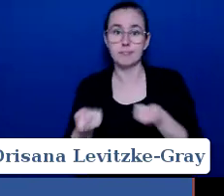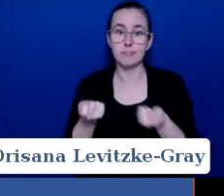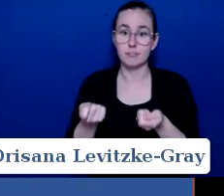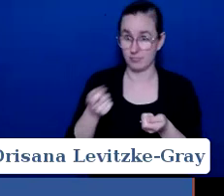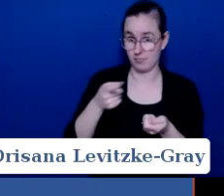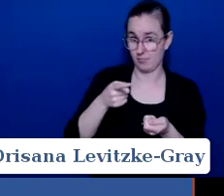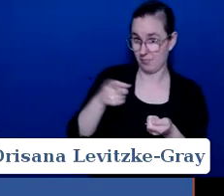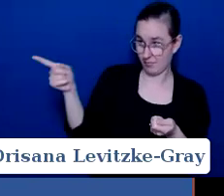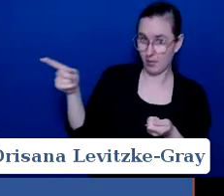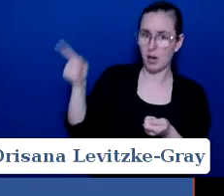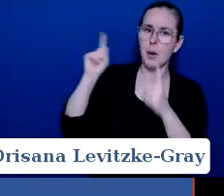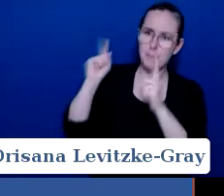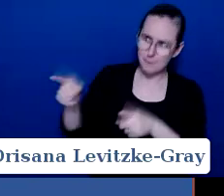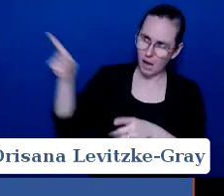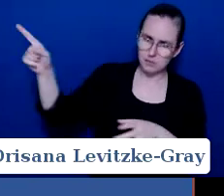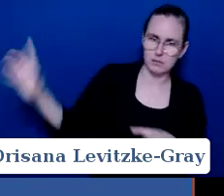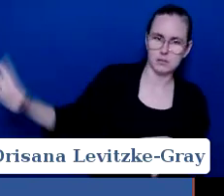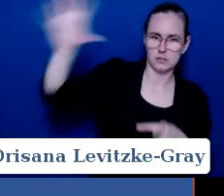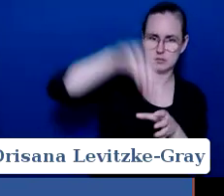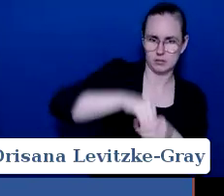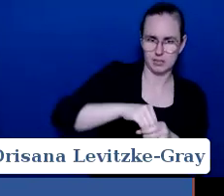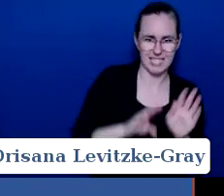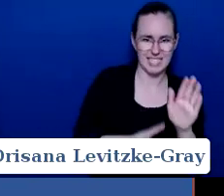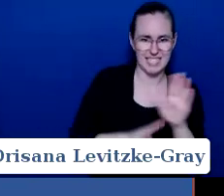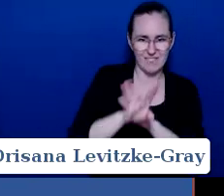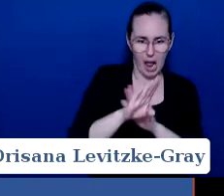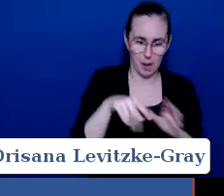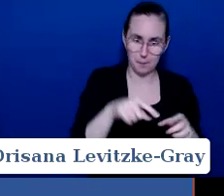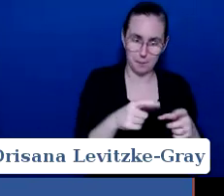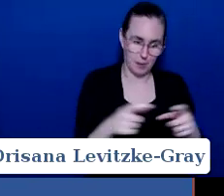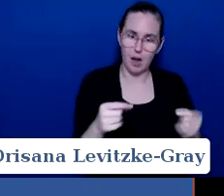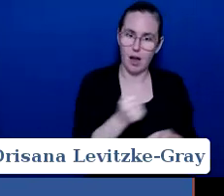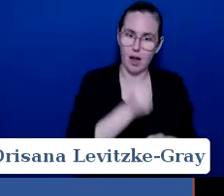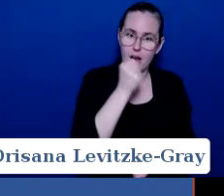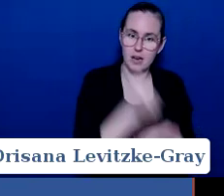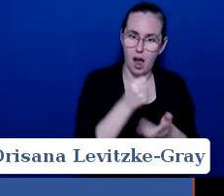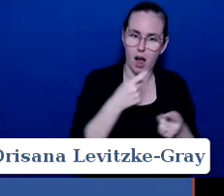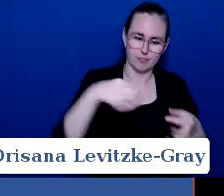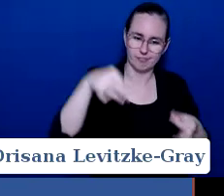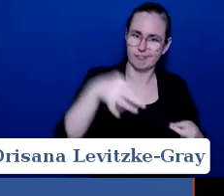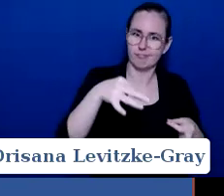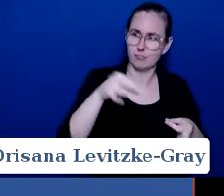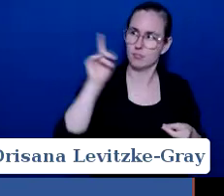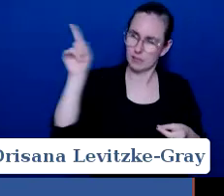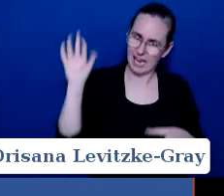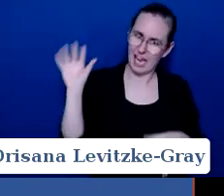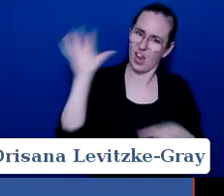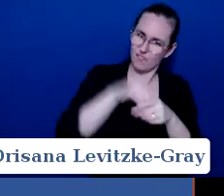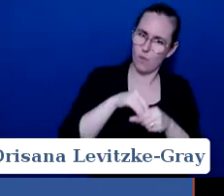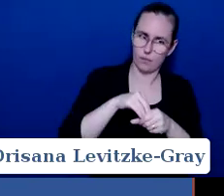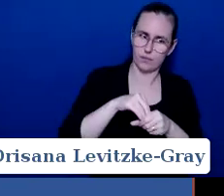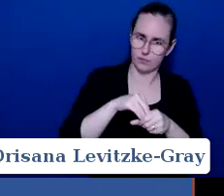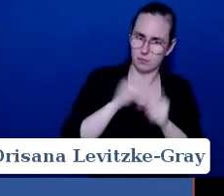of the disability certification mechanism, because they need to trust the system. If they don't trust the system, there will be